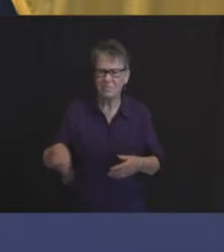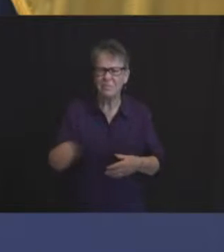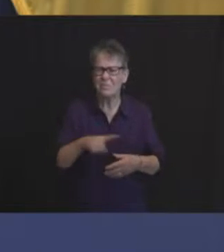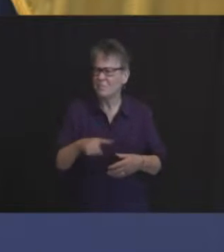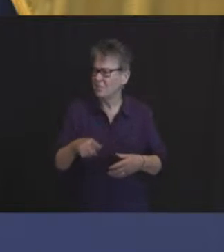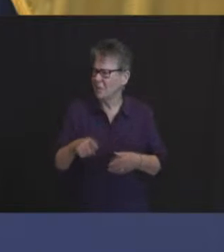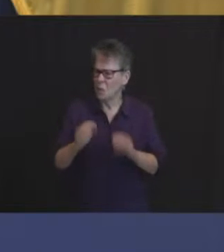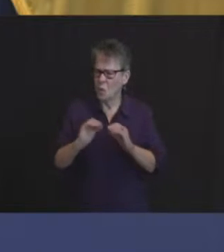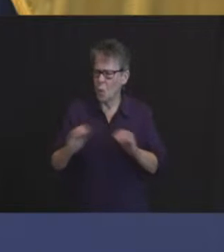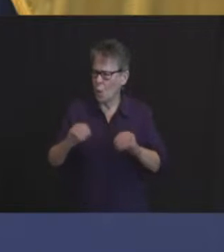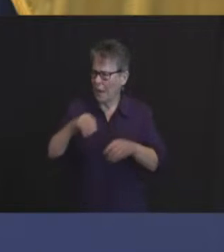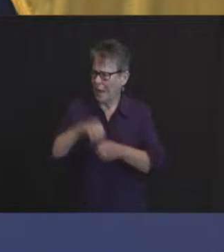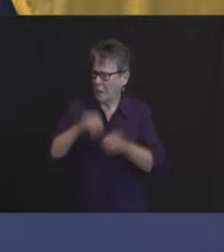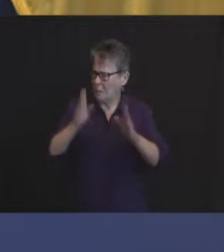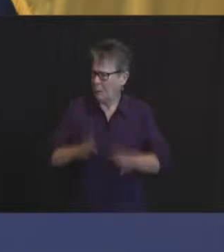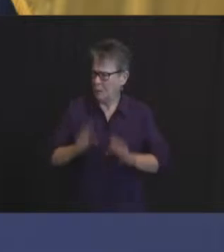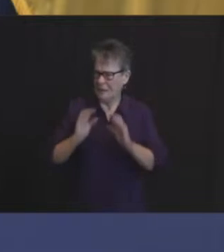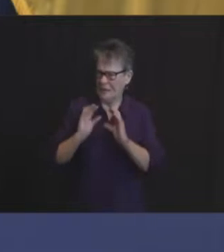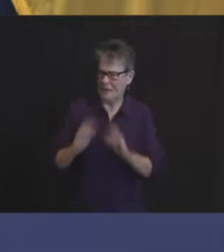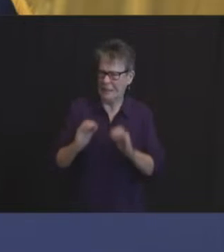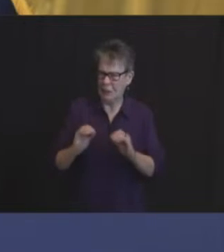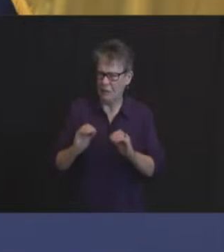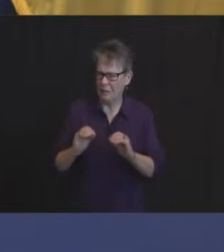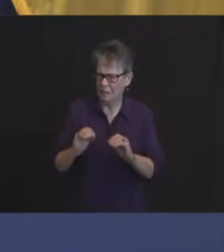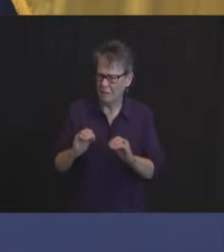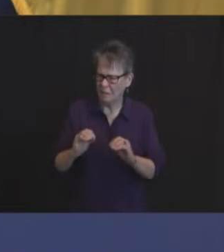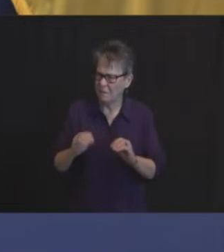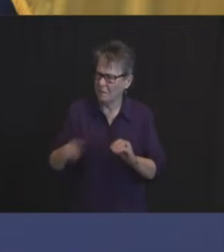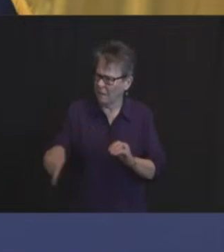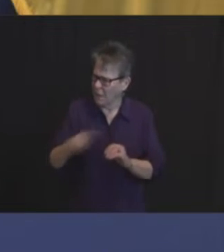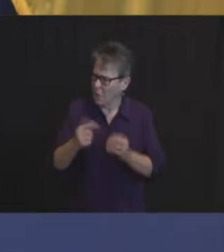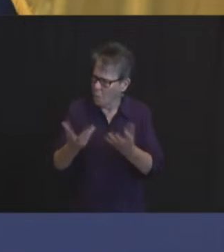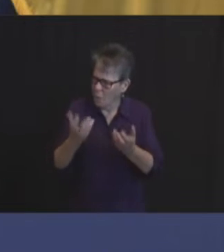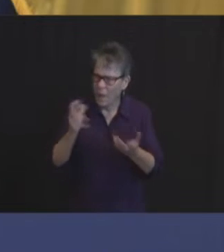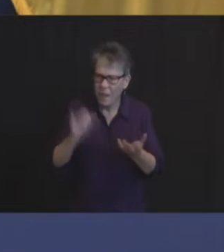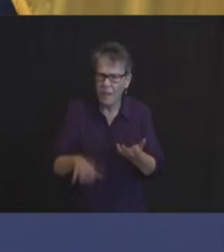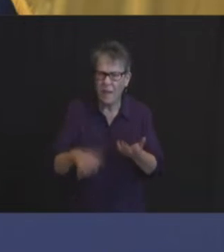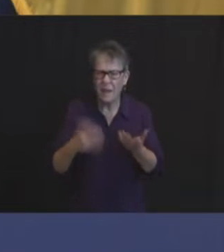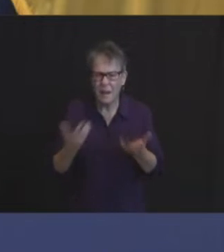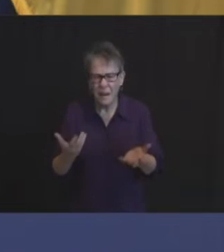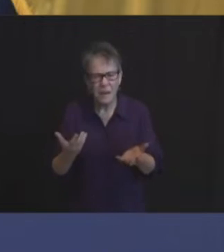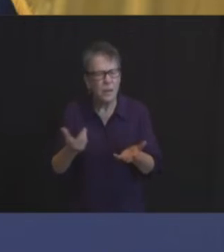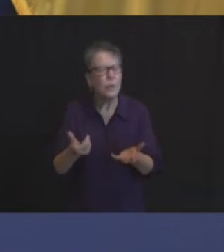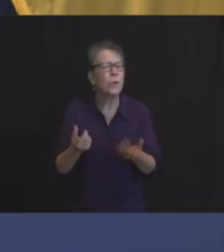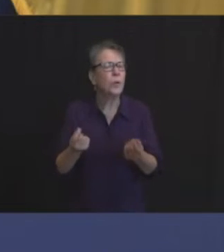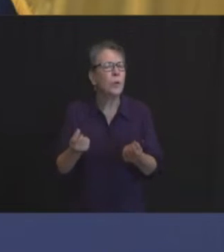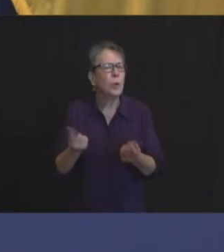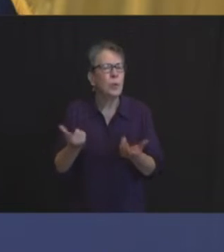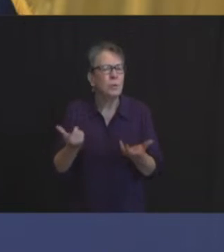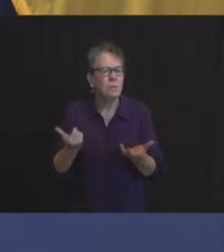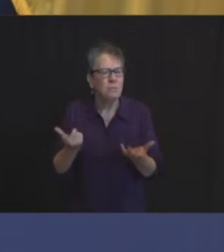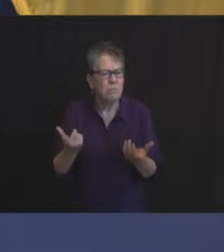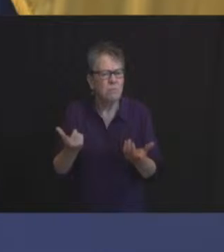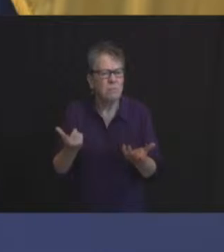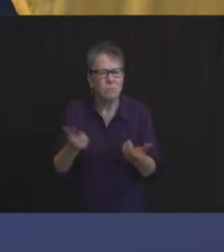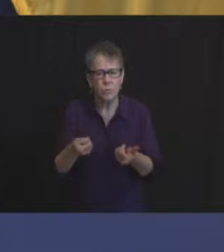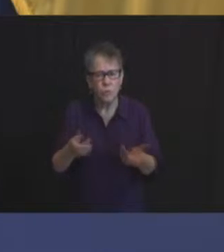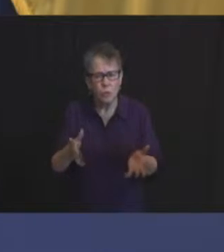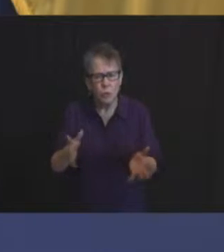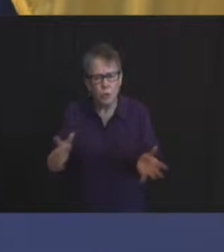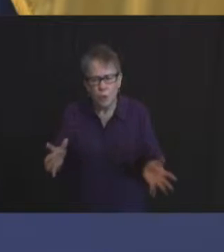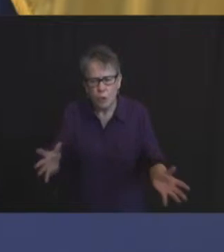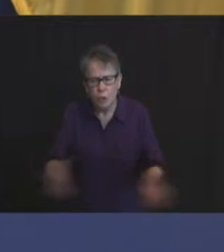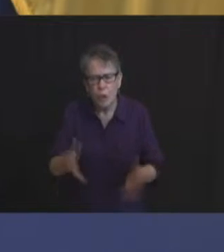has been done so far sufficient to really push schools to have some in-person